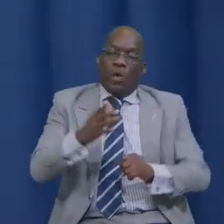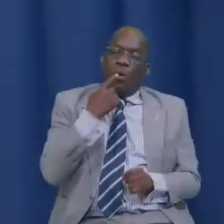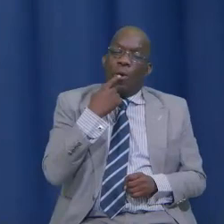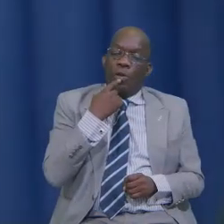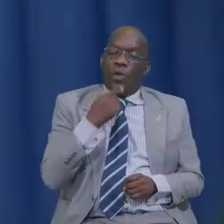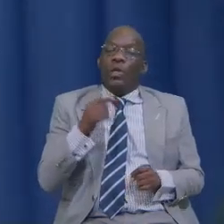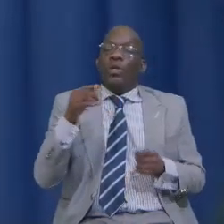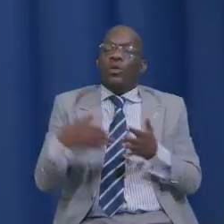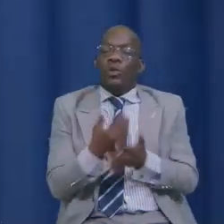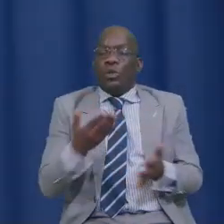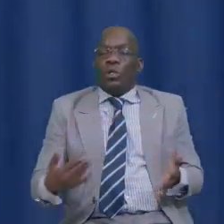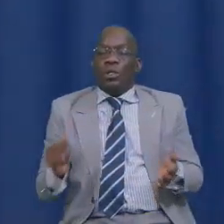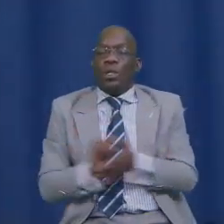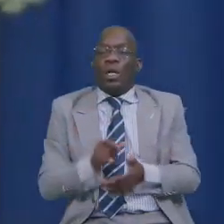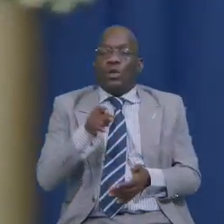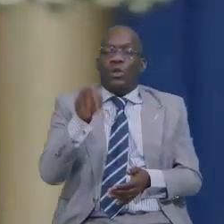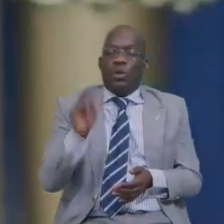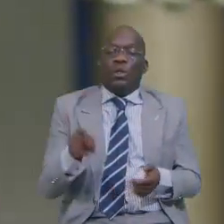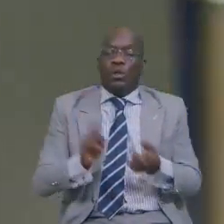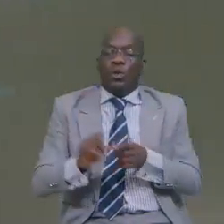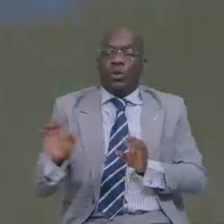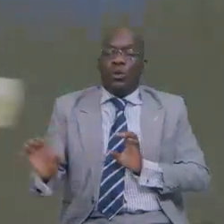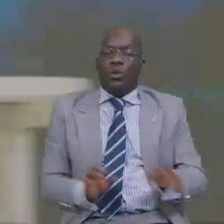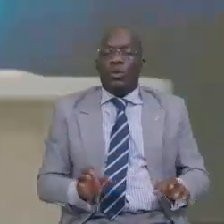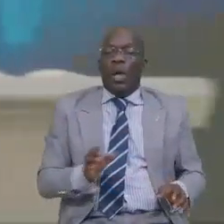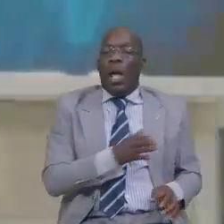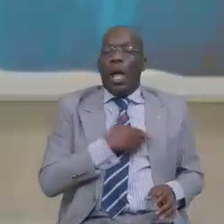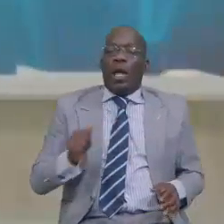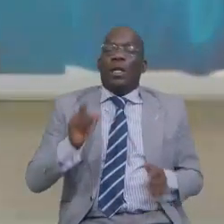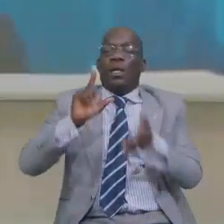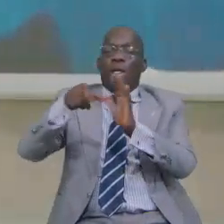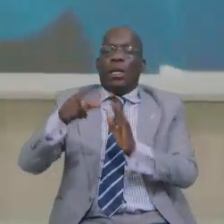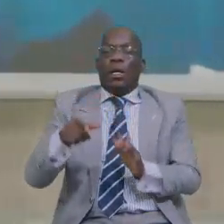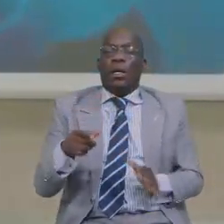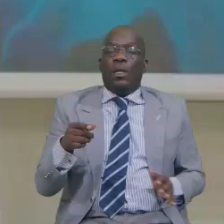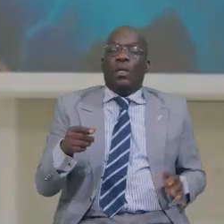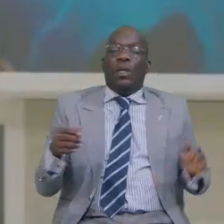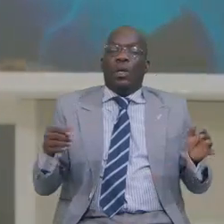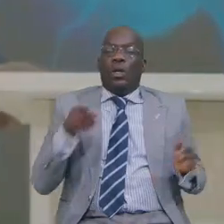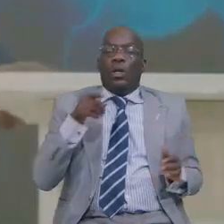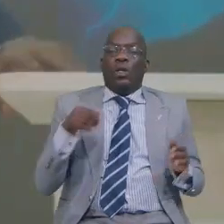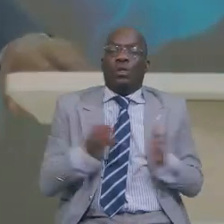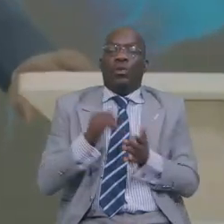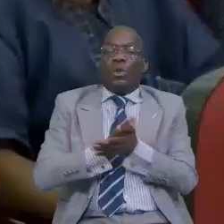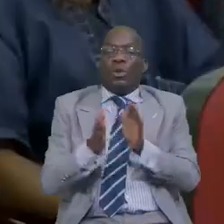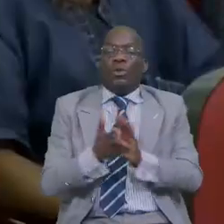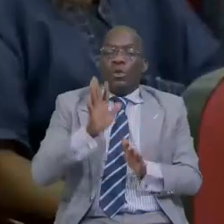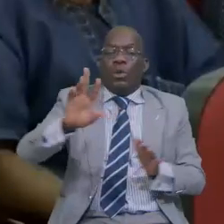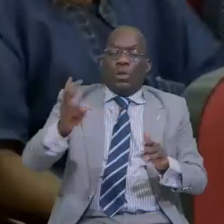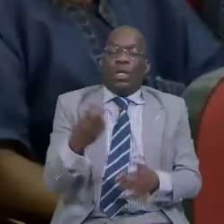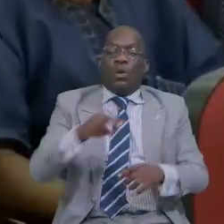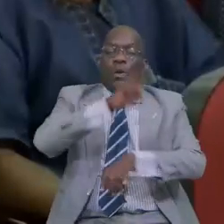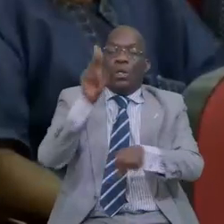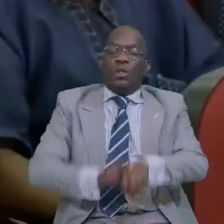you have to do. It may be slow, it may be gradual. Eventually, it becomes your second nature. I said